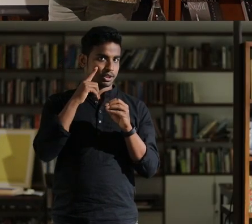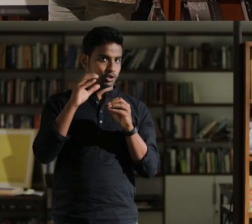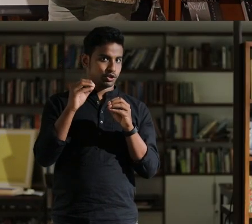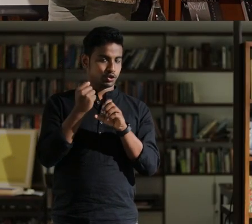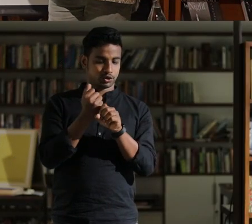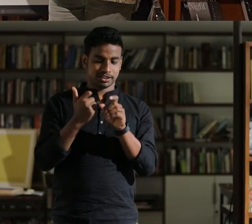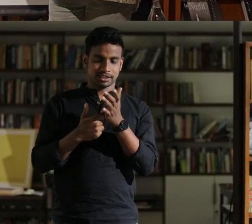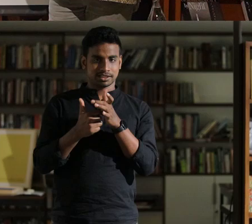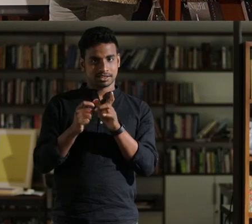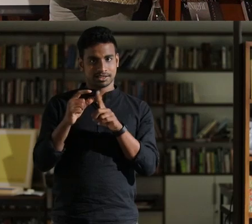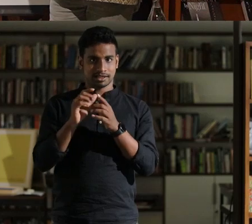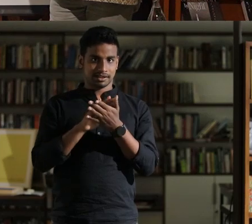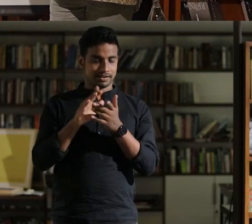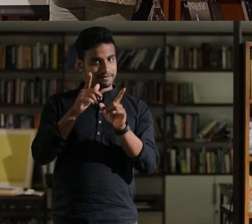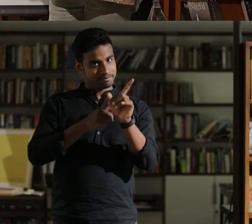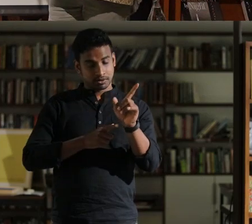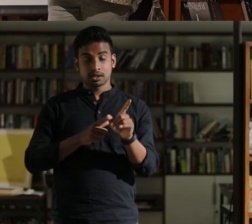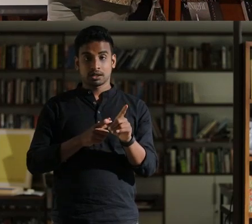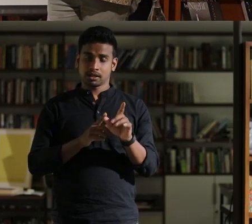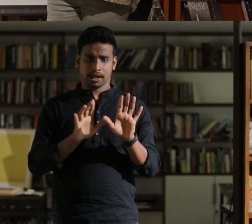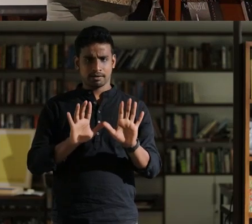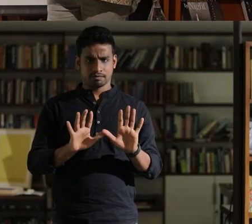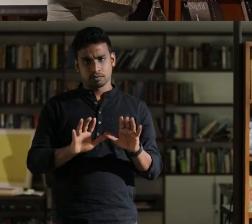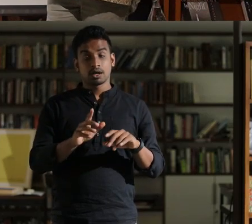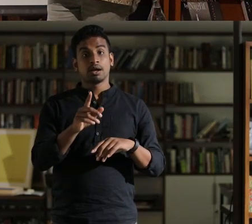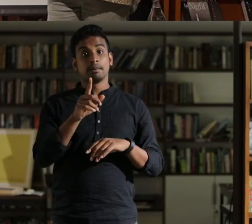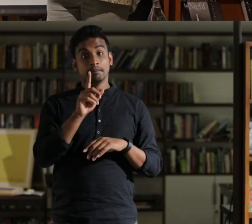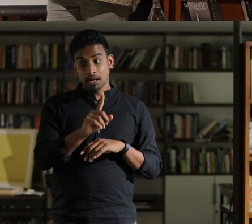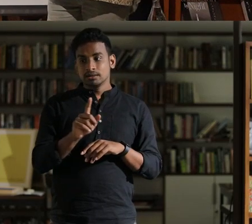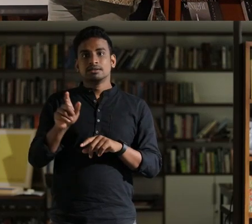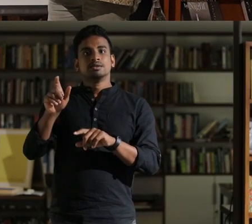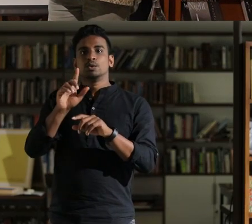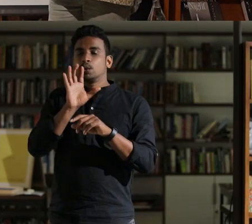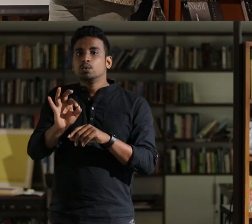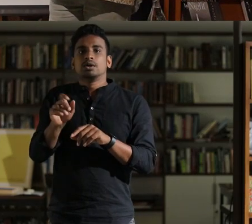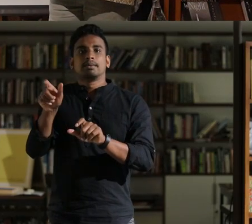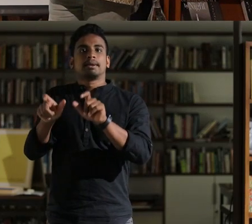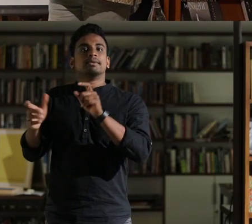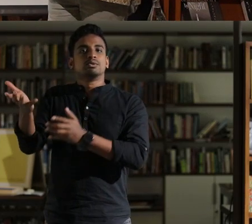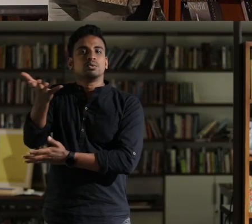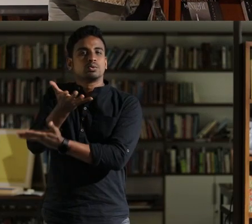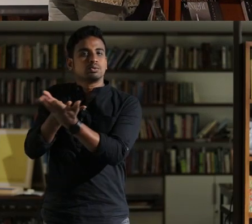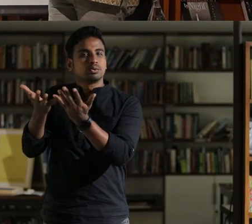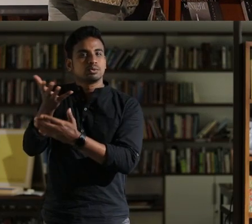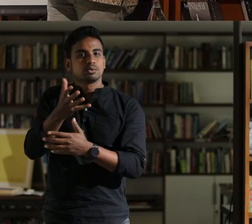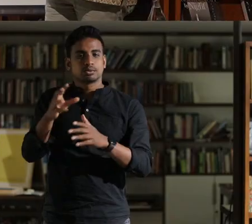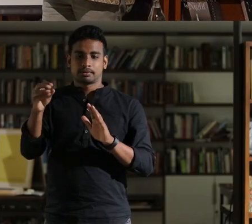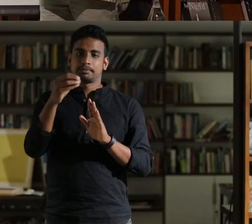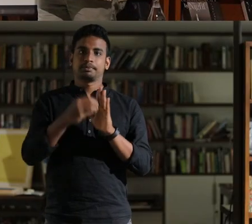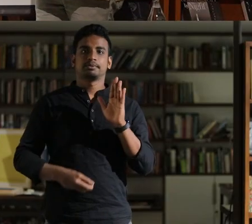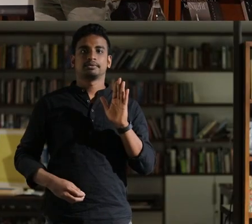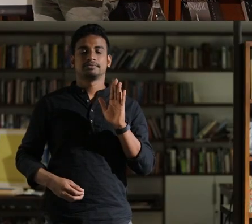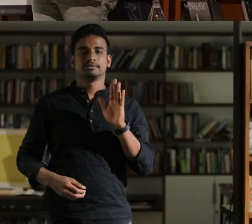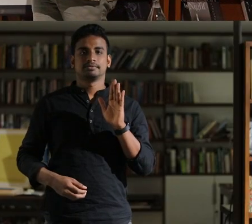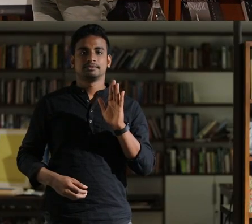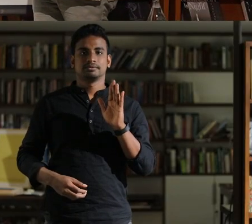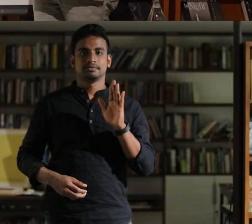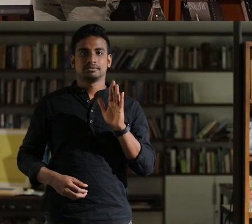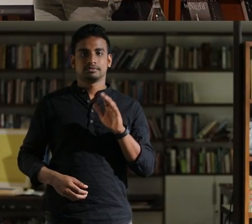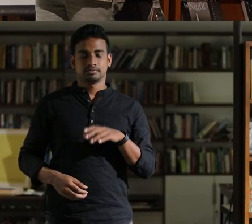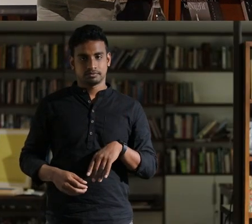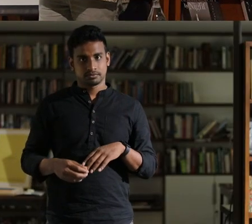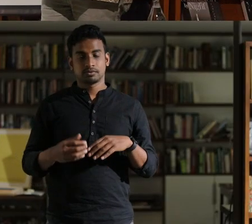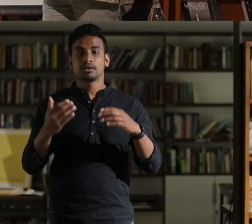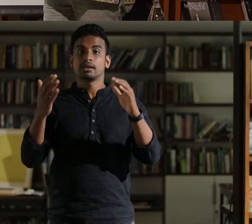if you want an archive that's living, you want to have people's names connected to it. People who are recognized, like the